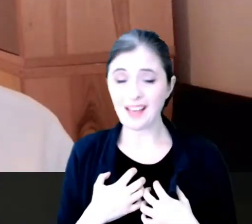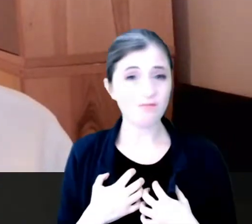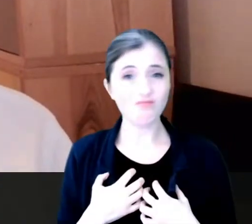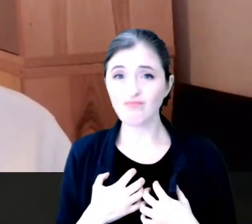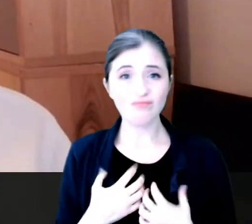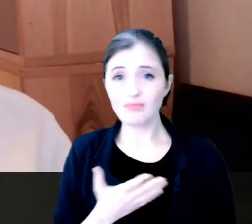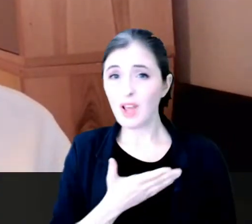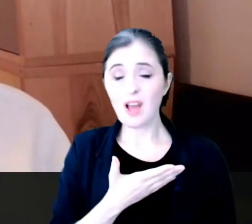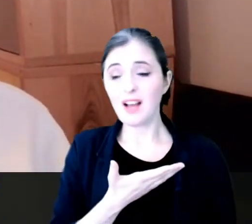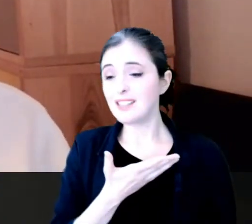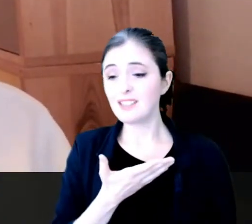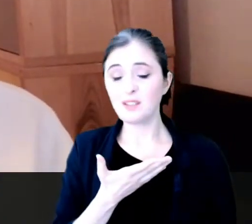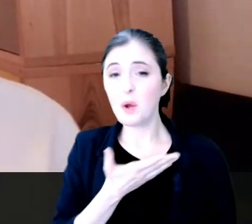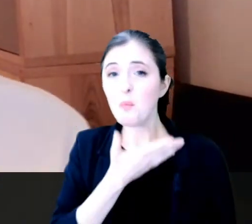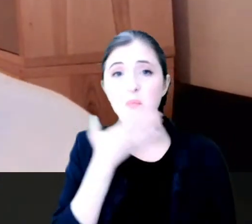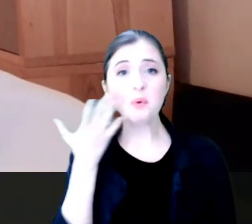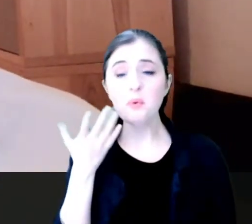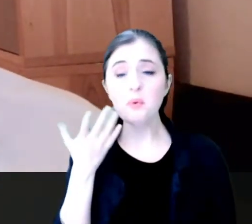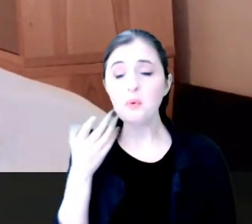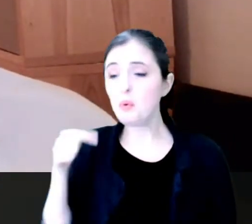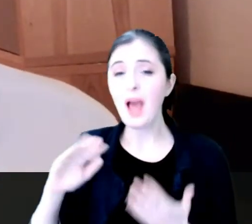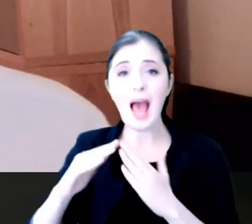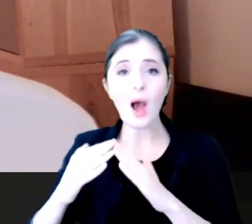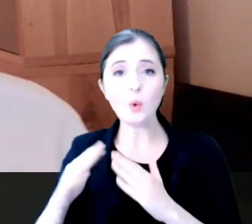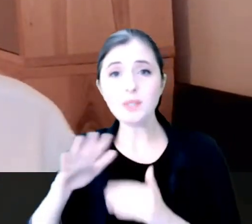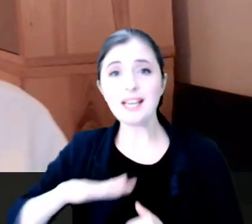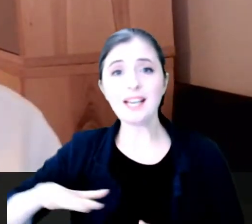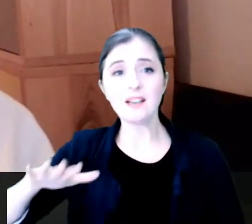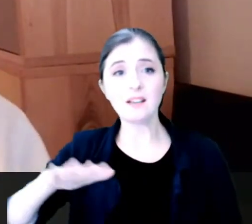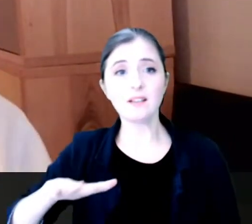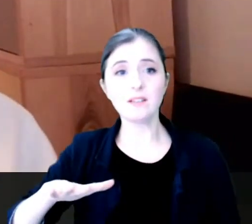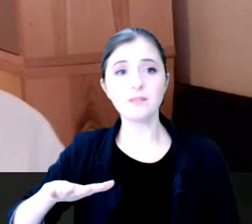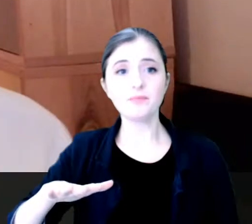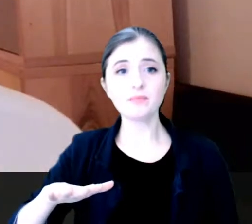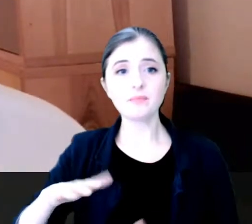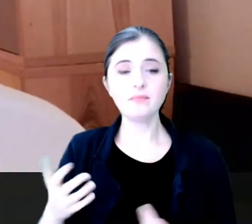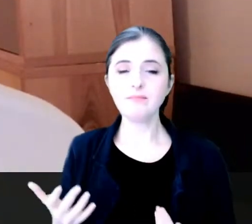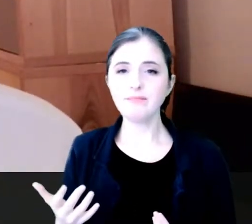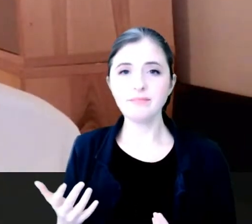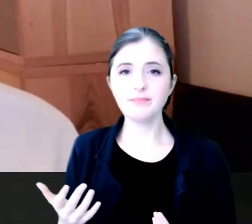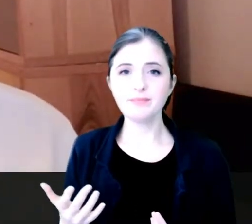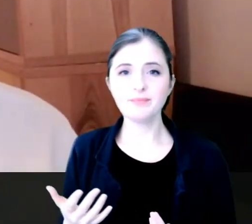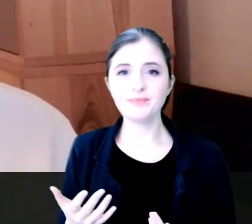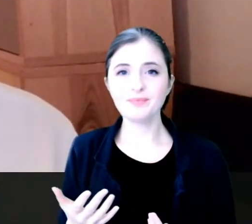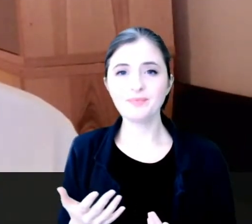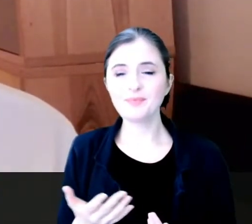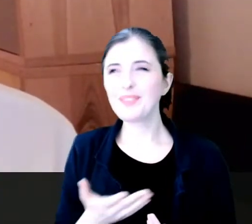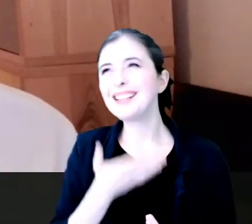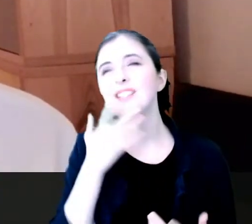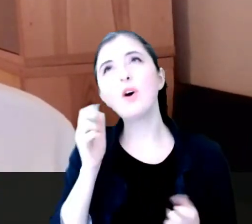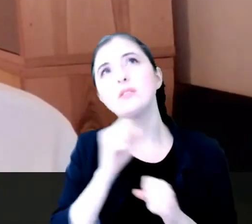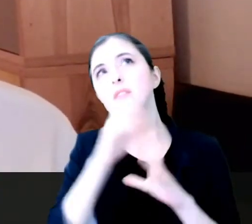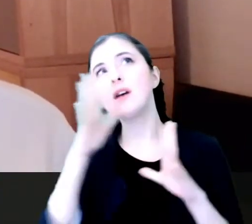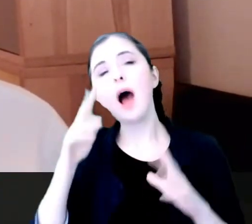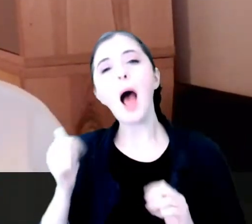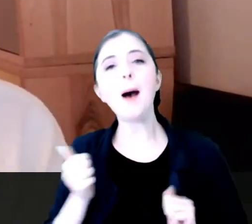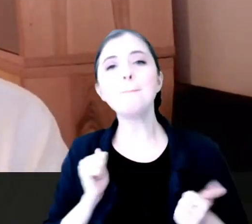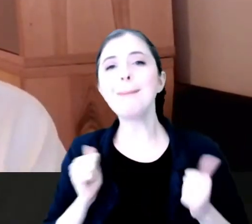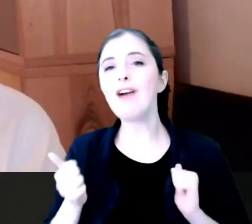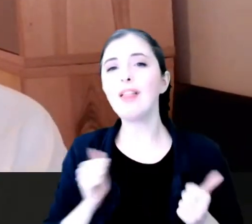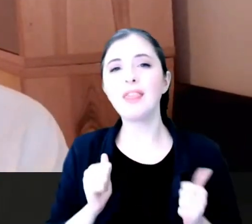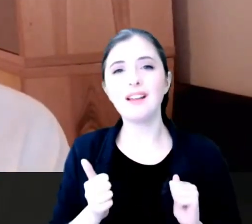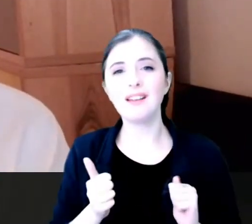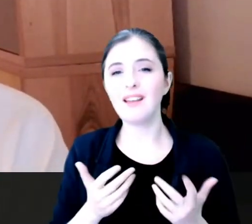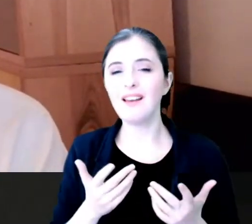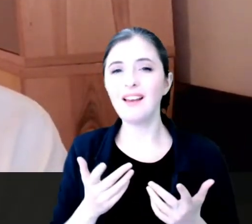housing. This isn't a marathon. It's a dawdle. The mayor